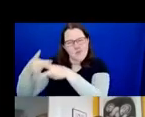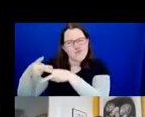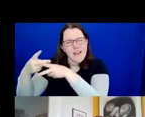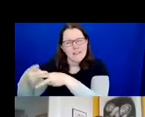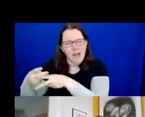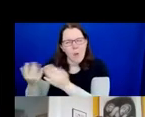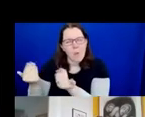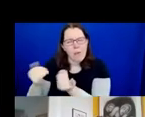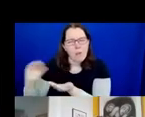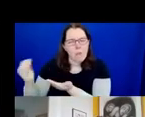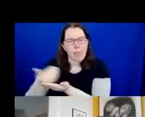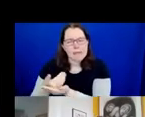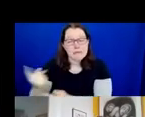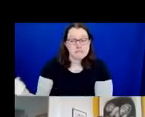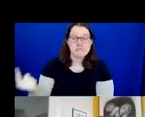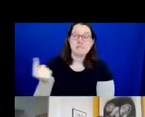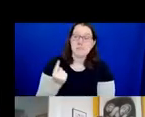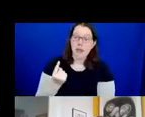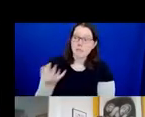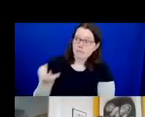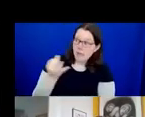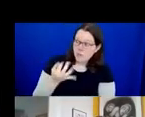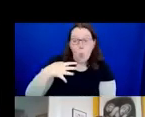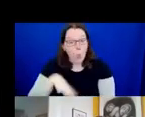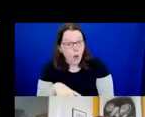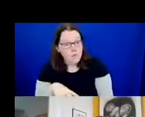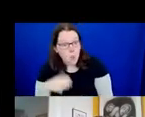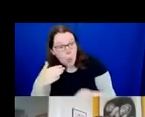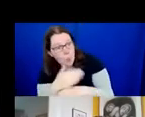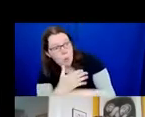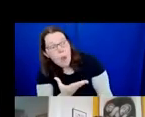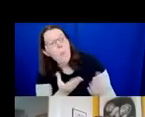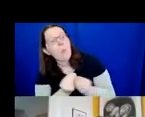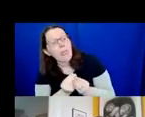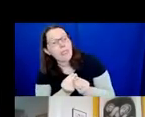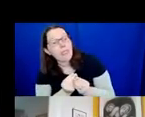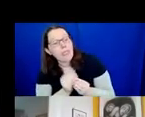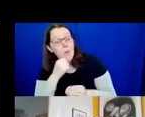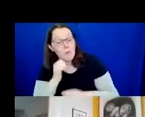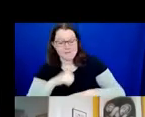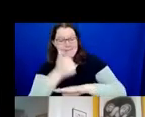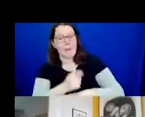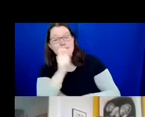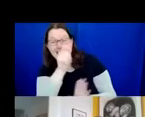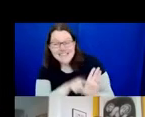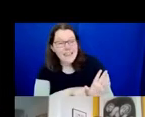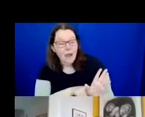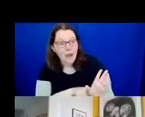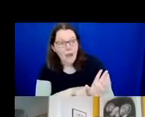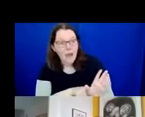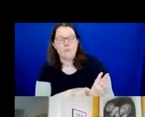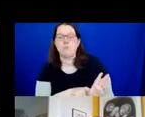Collection and invited us to work with them on this new gallery that would be in place for 10 years. And our challenge was